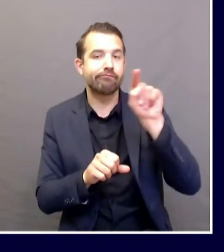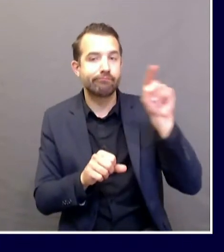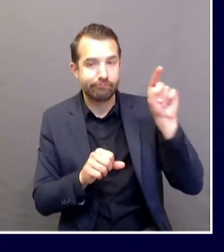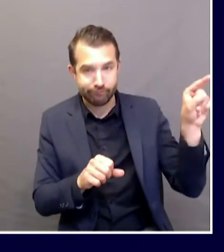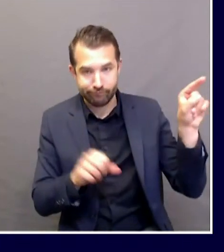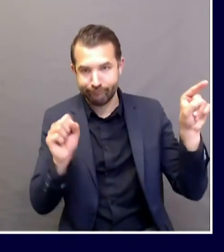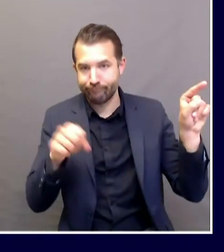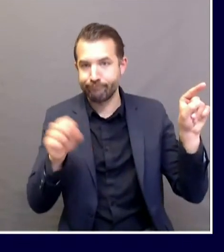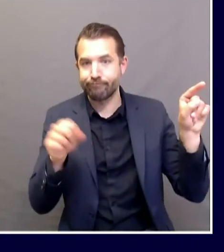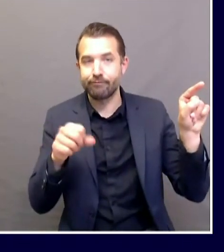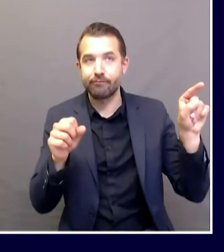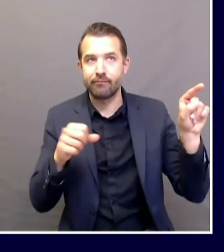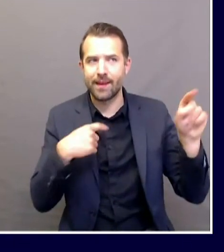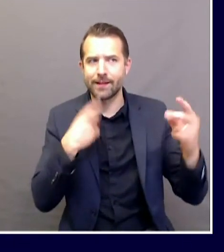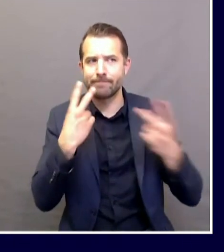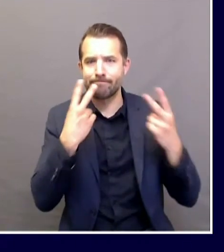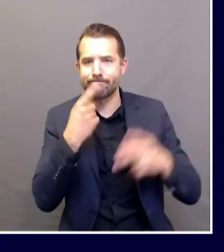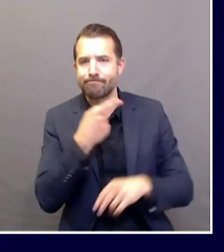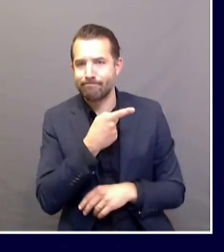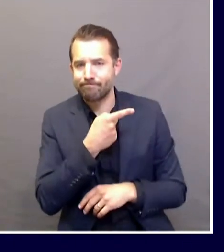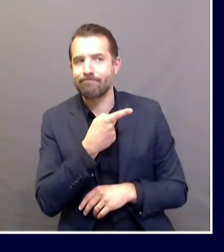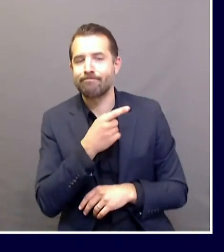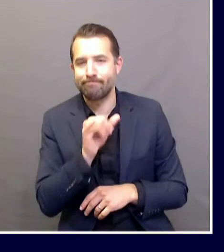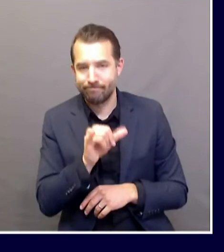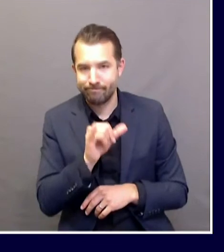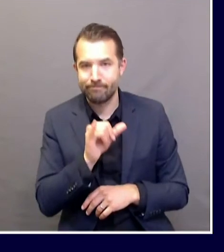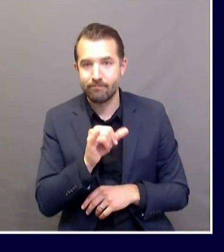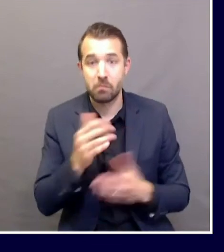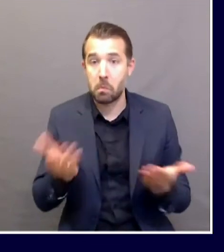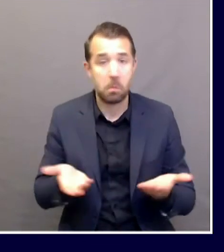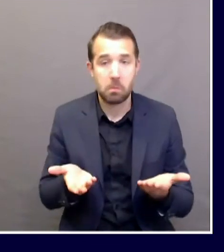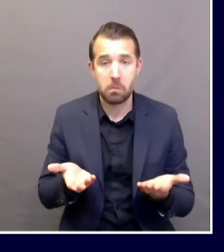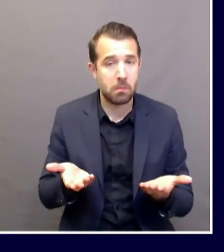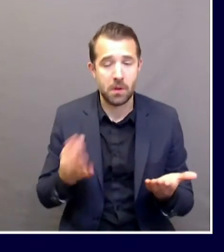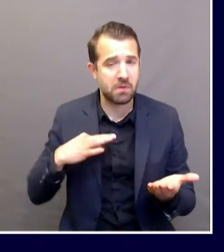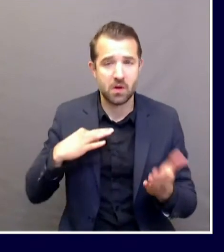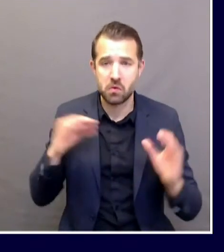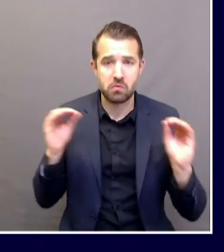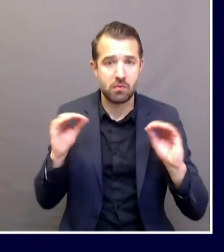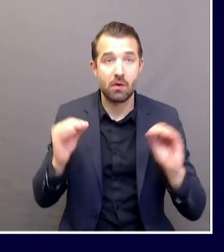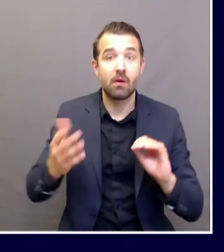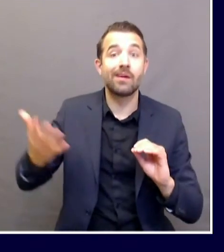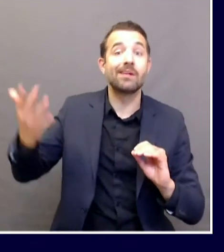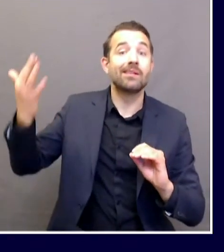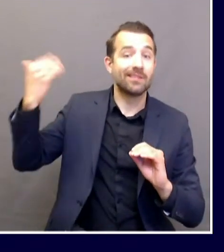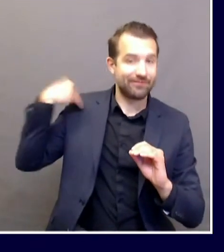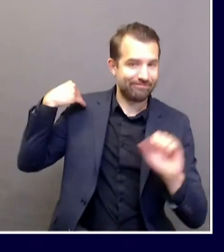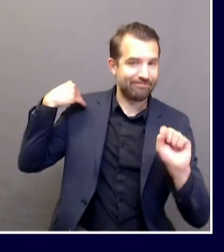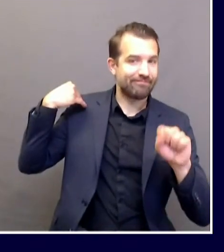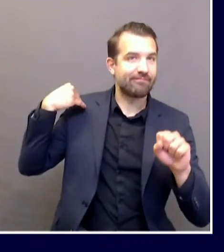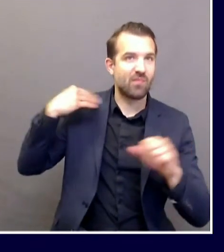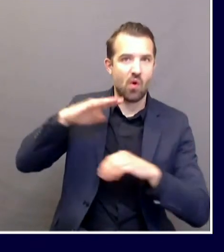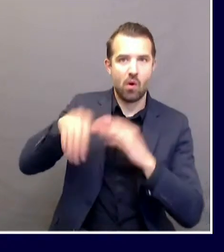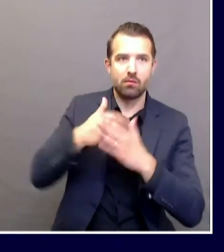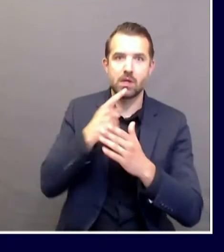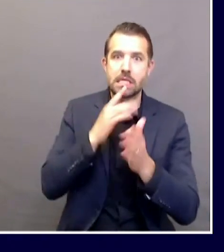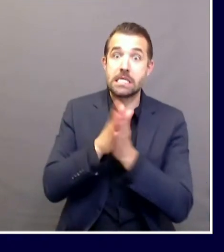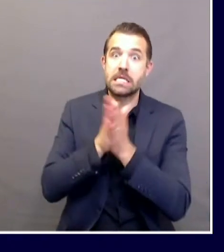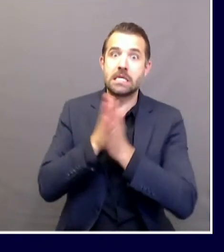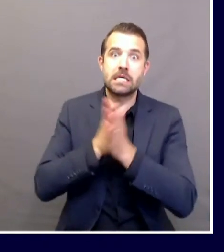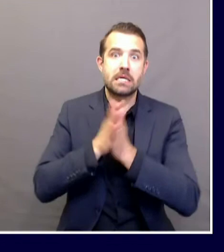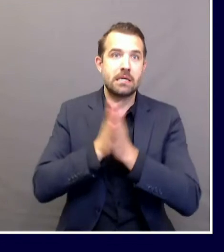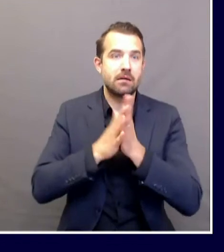encountering. They are shifting their concepts of operation away from large scale sites